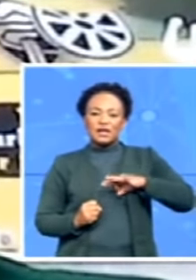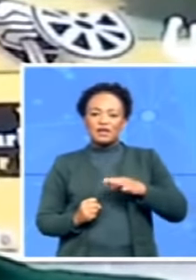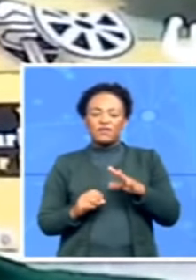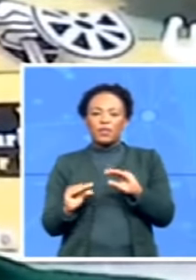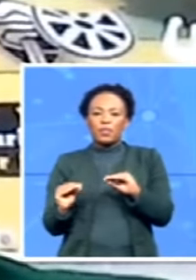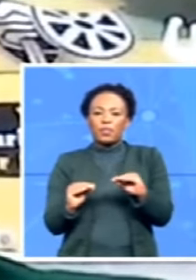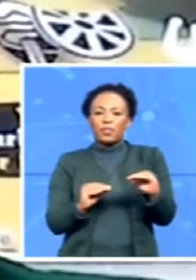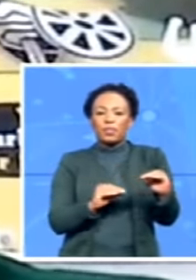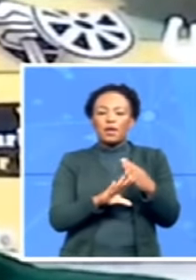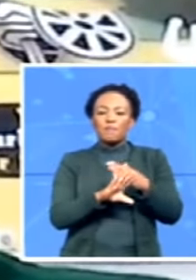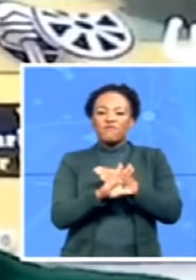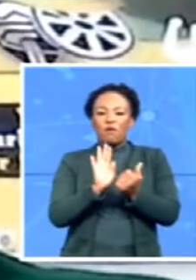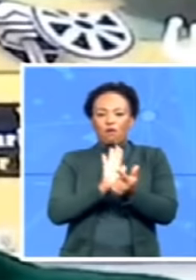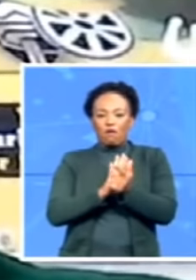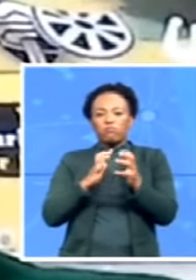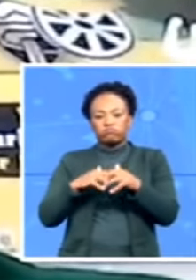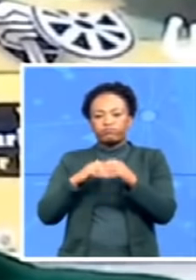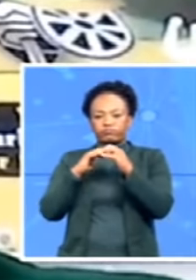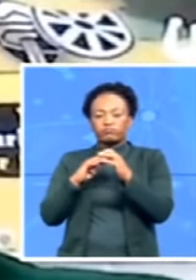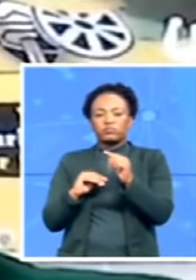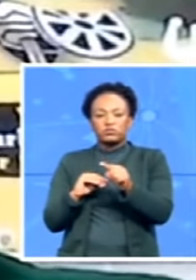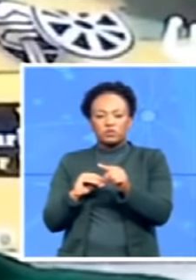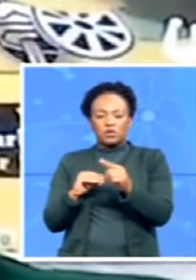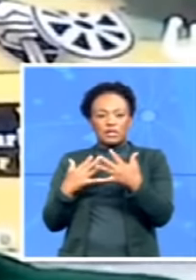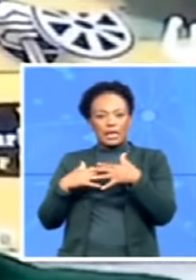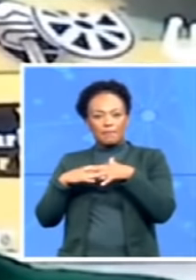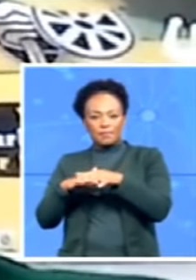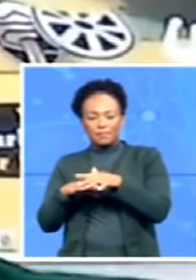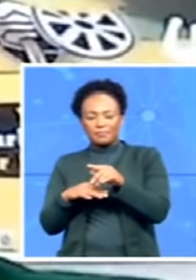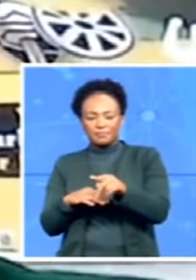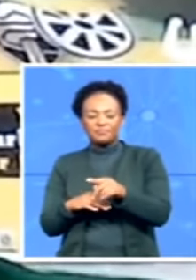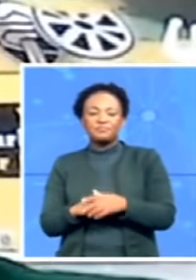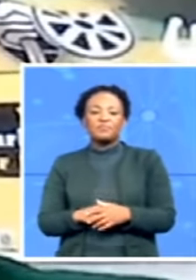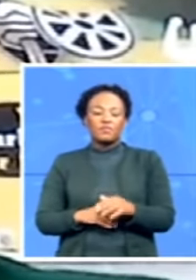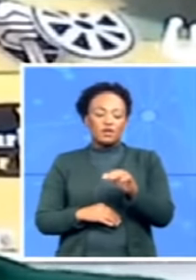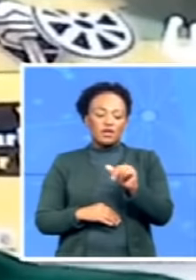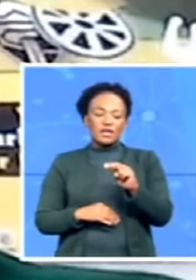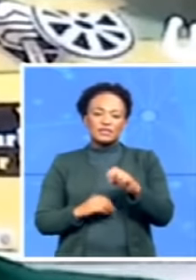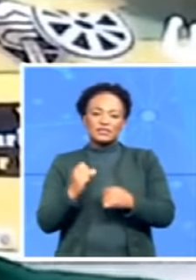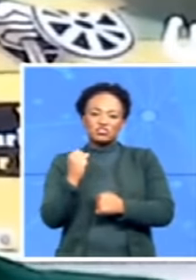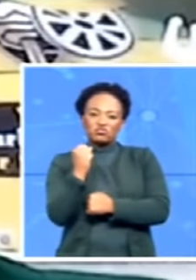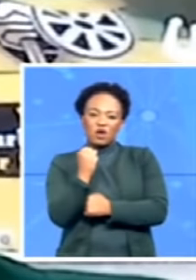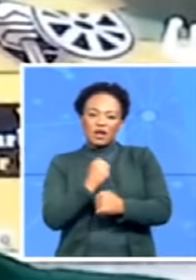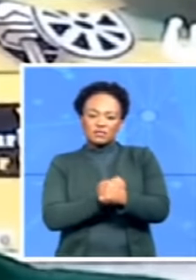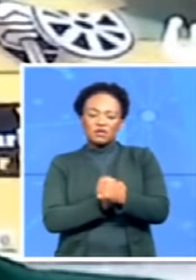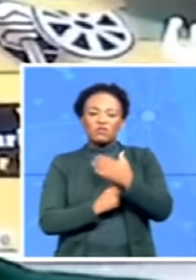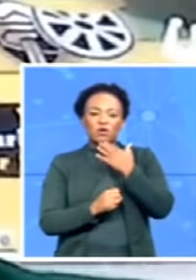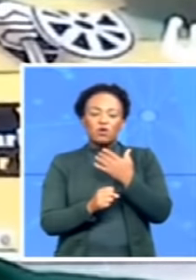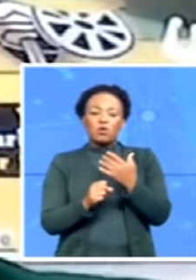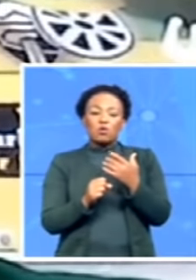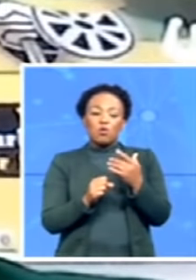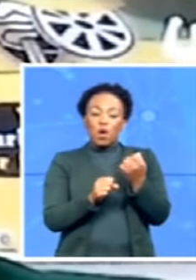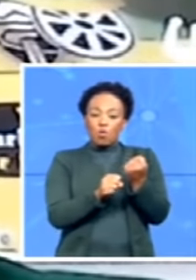come into effect. The ANC structures, such as the National Working Committee and the National Executive Committee, must